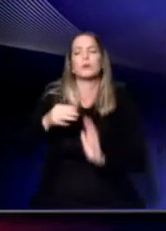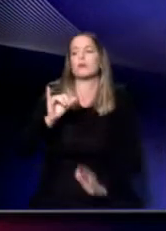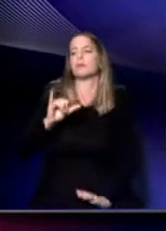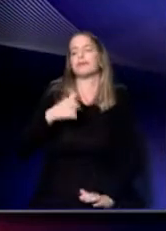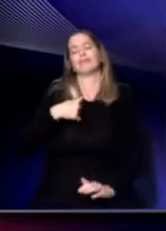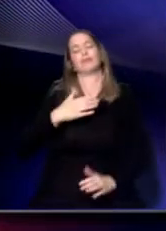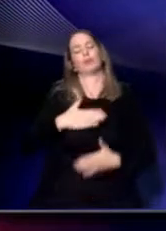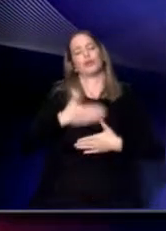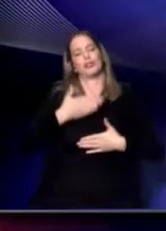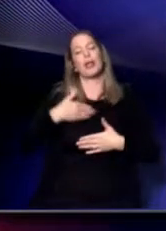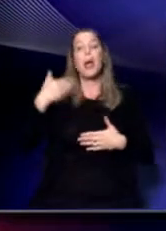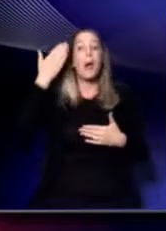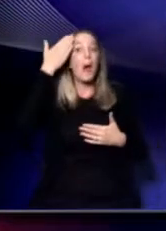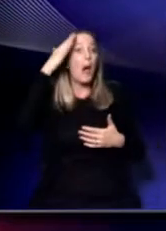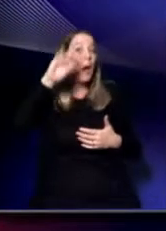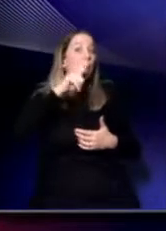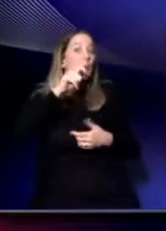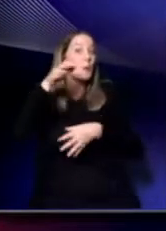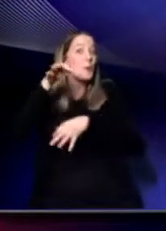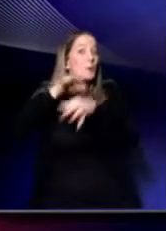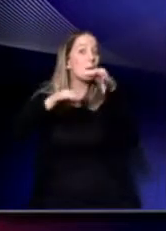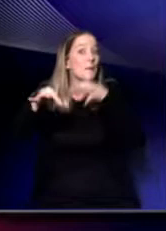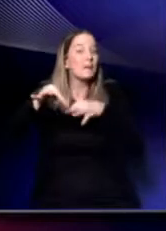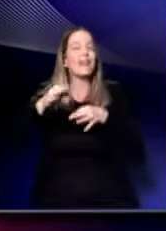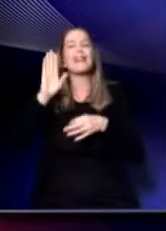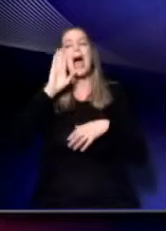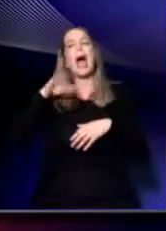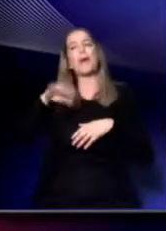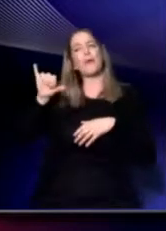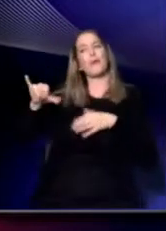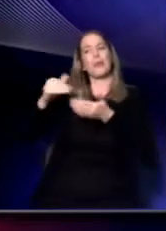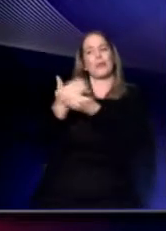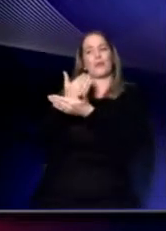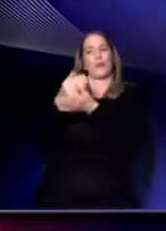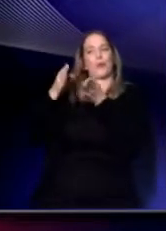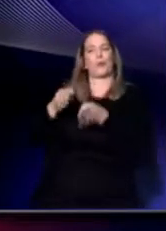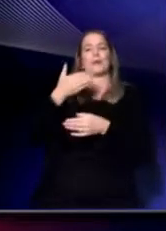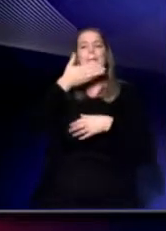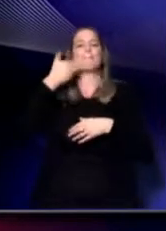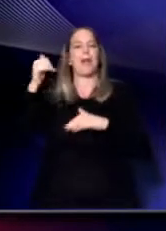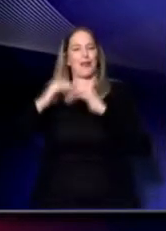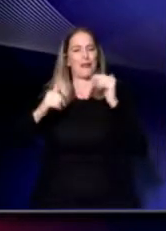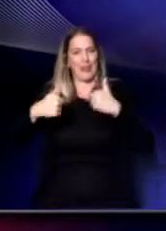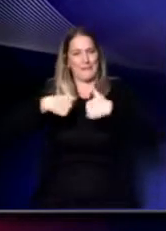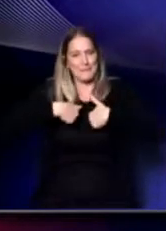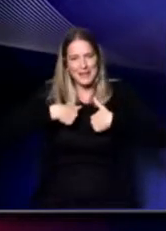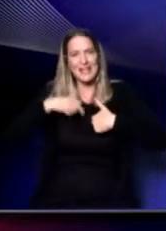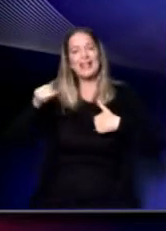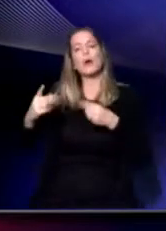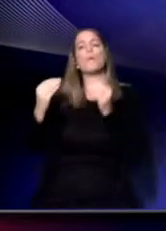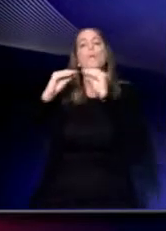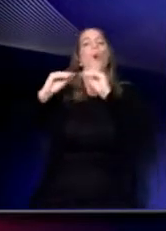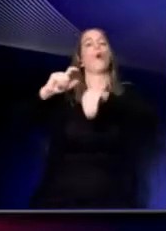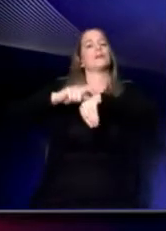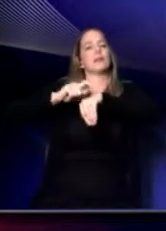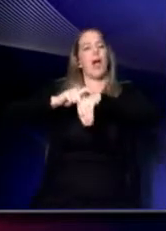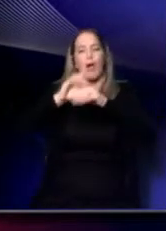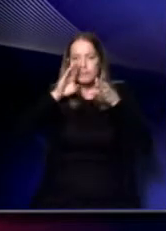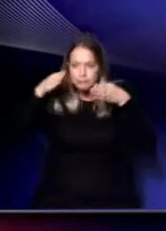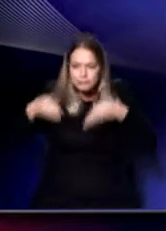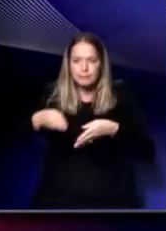don't know who they're replacing me with, but I know it'll be somebody better than I, and they can offer more time than I could. But it was a real pleasure and a real honor